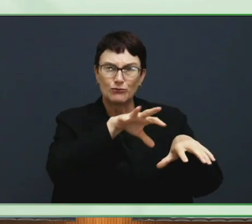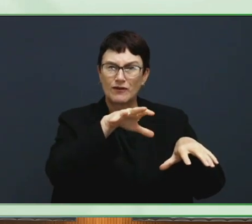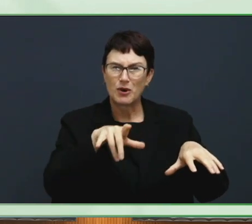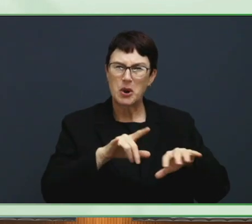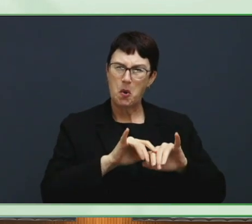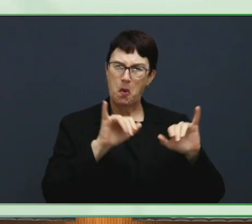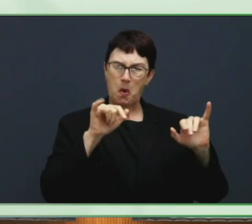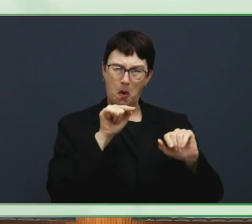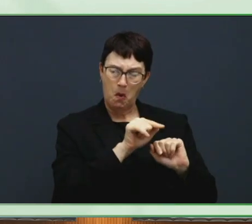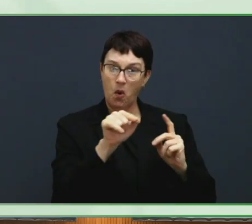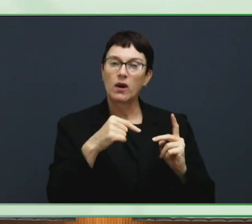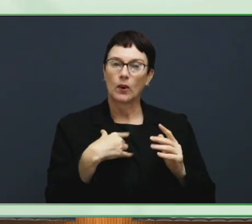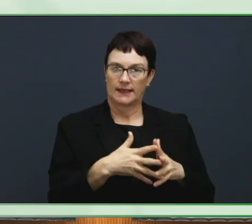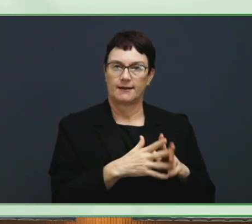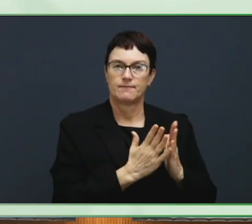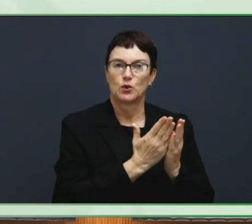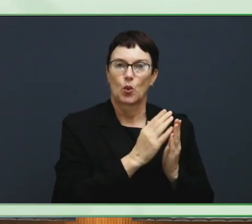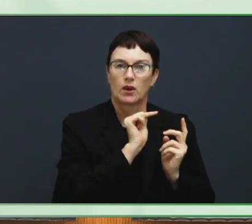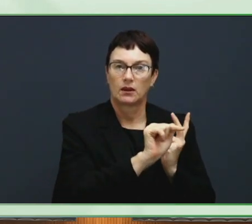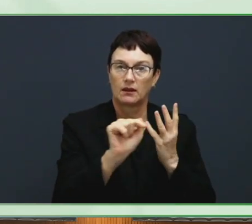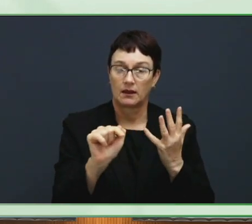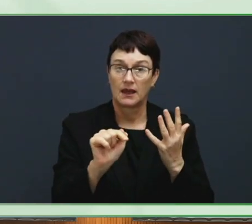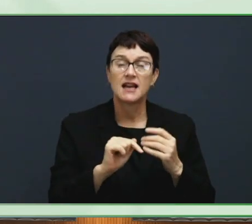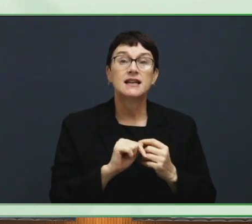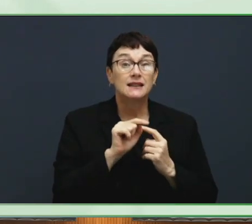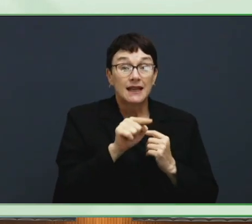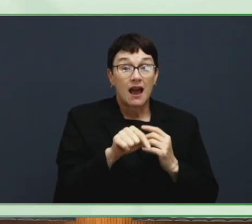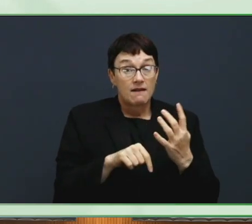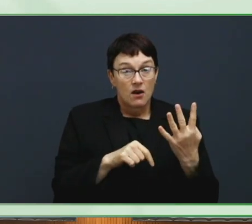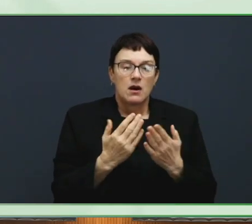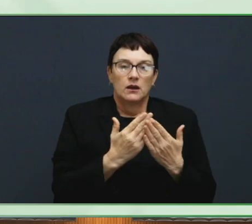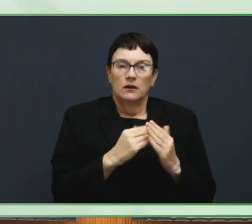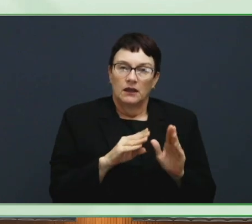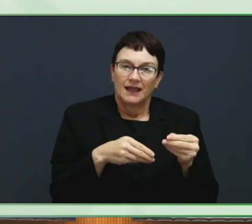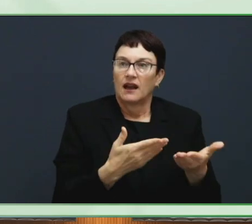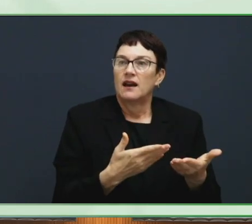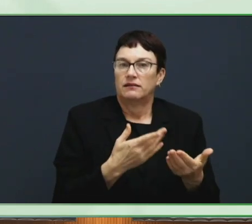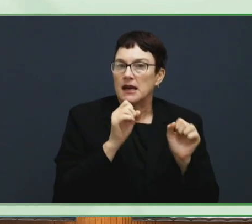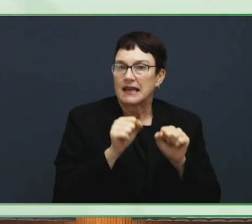had the necessary infrastructure, such as ramps, such as